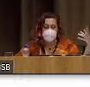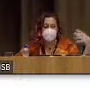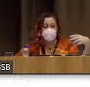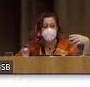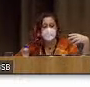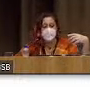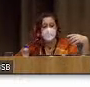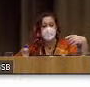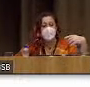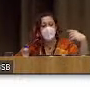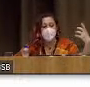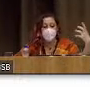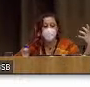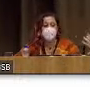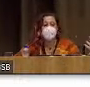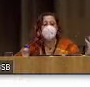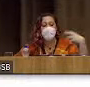working,